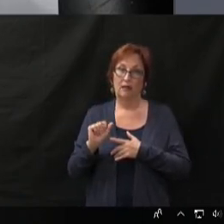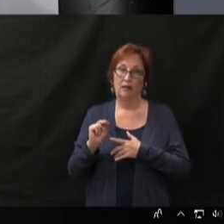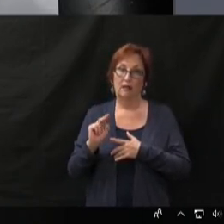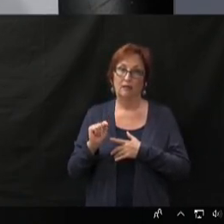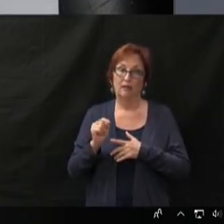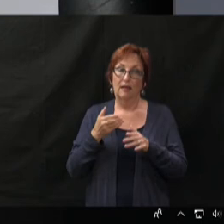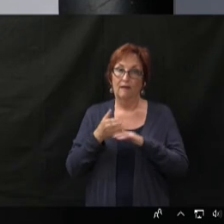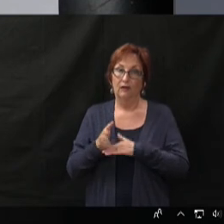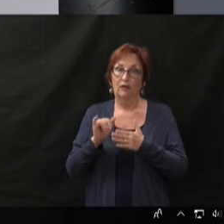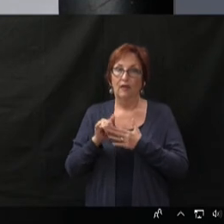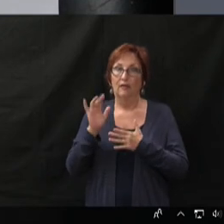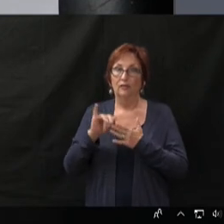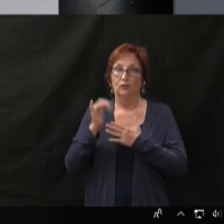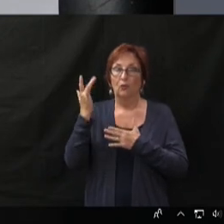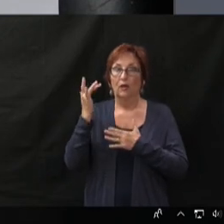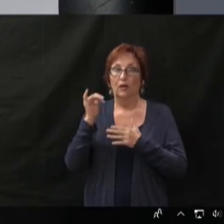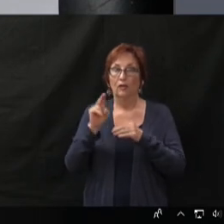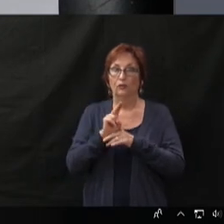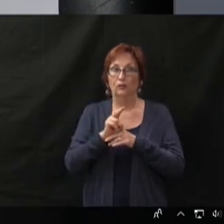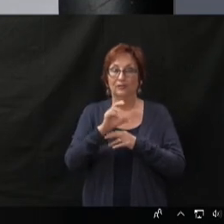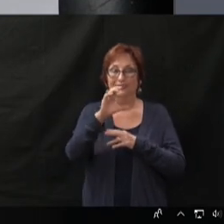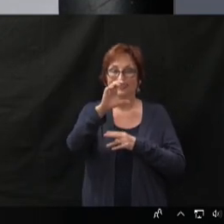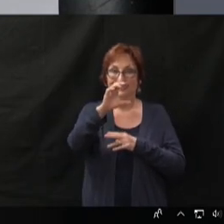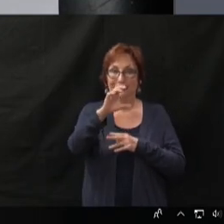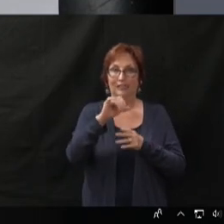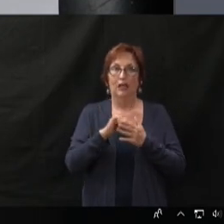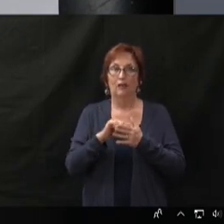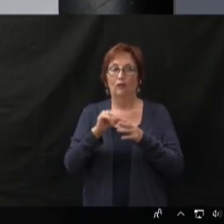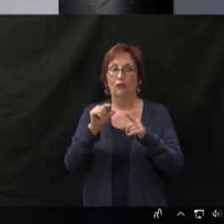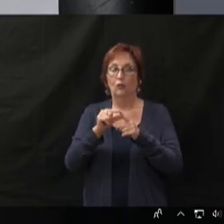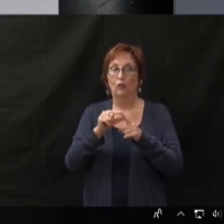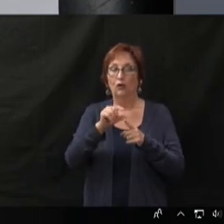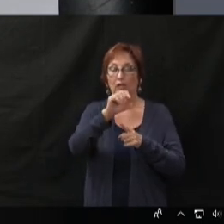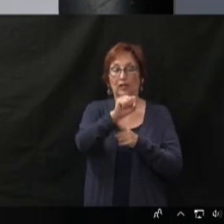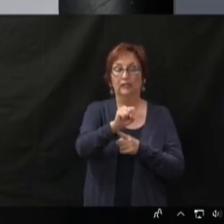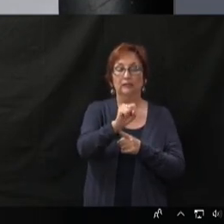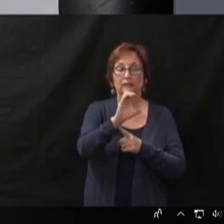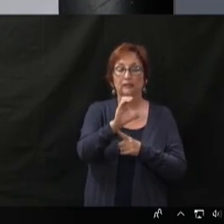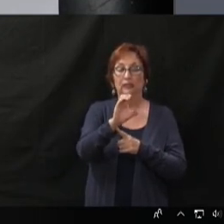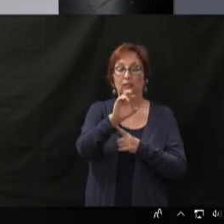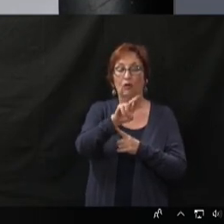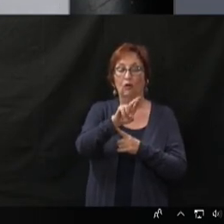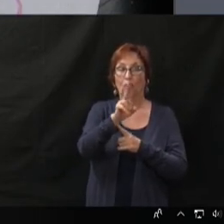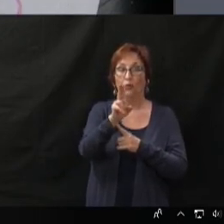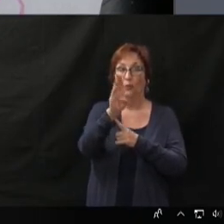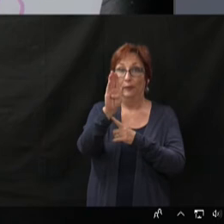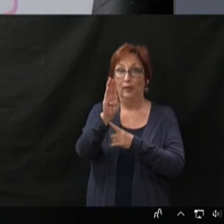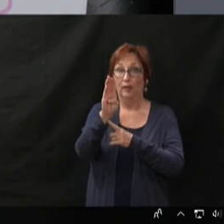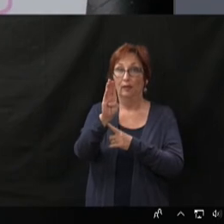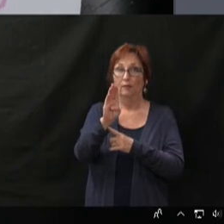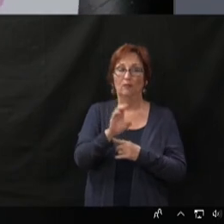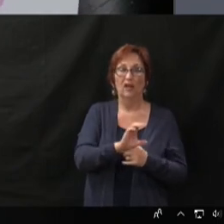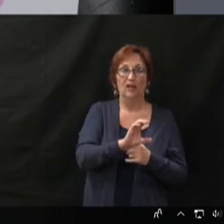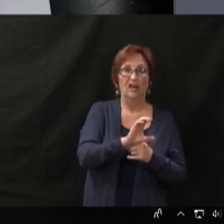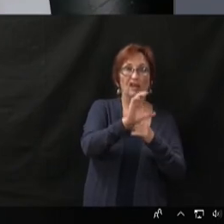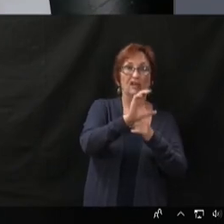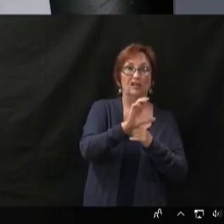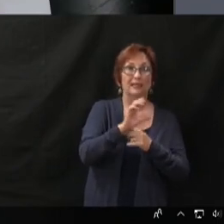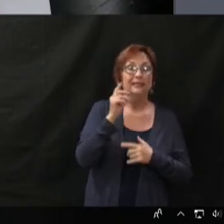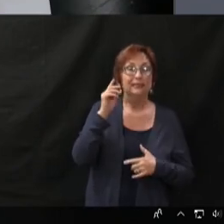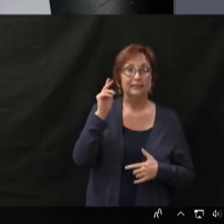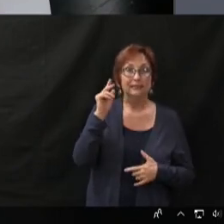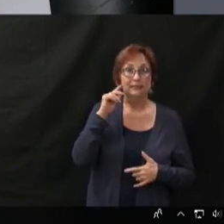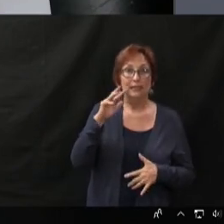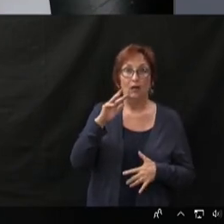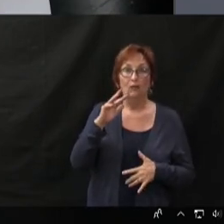C. In the word scrub, here's my k sound. There's a consonant that comes after